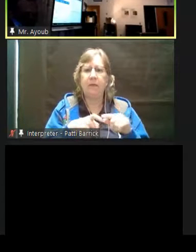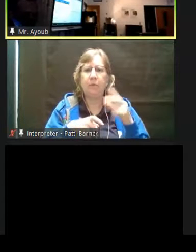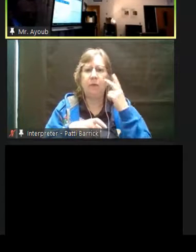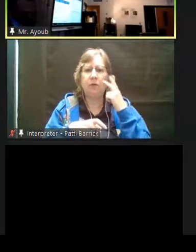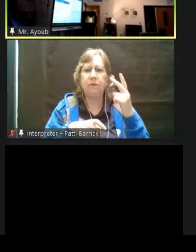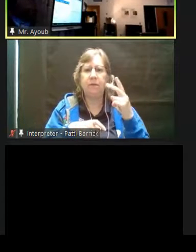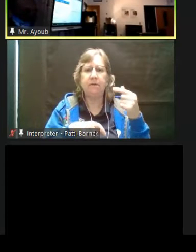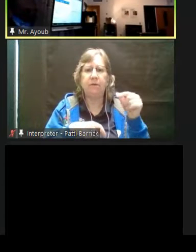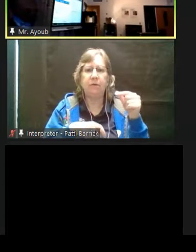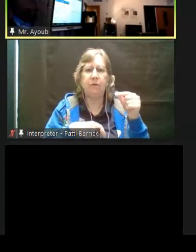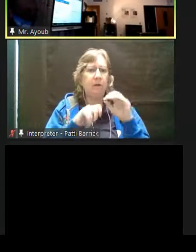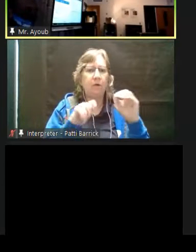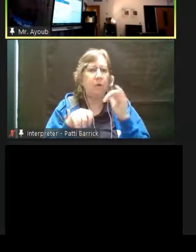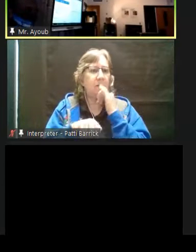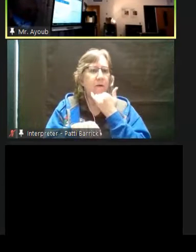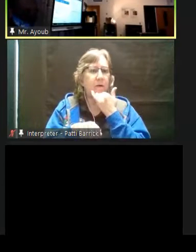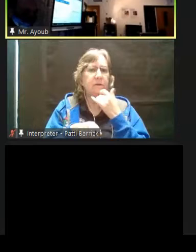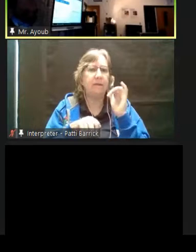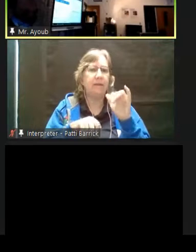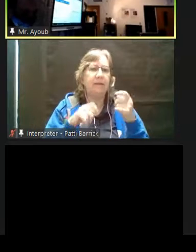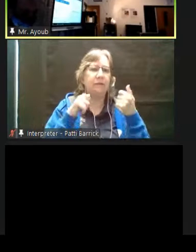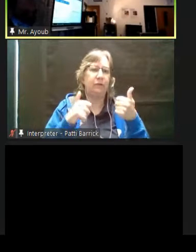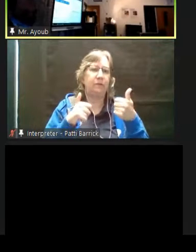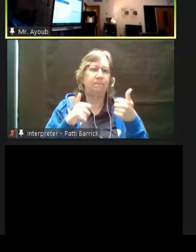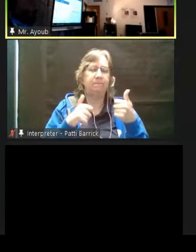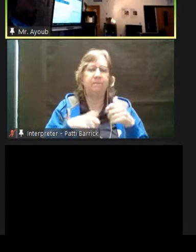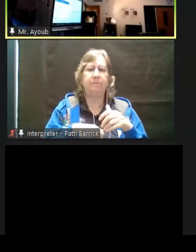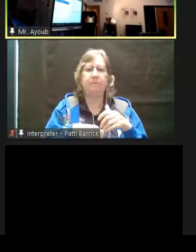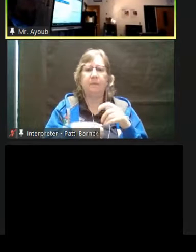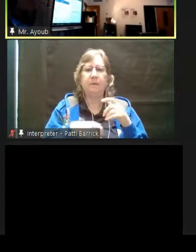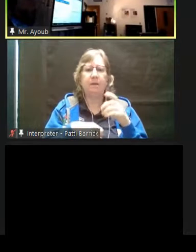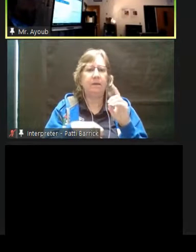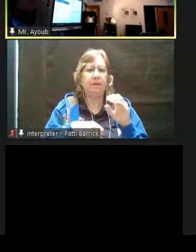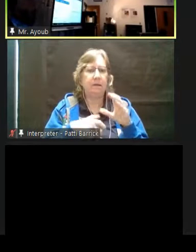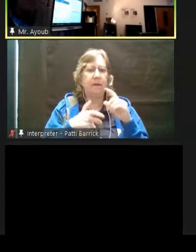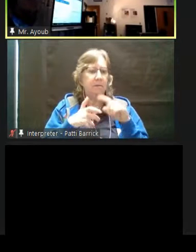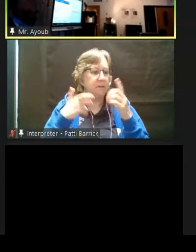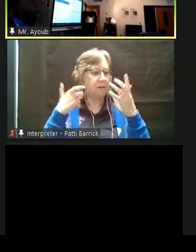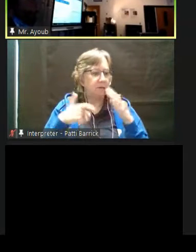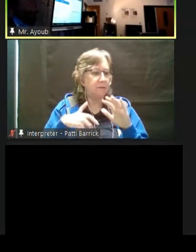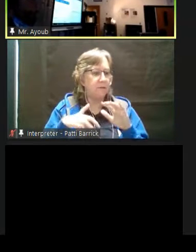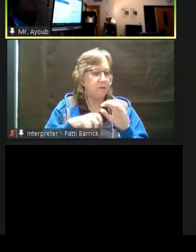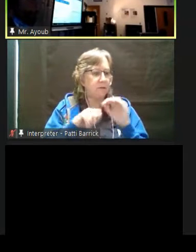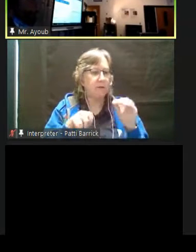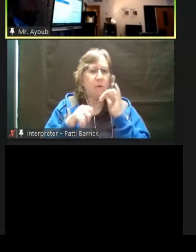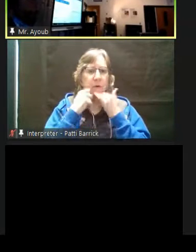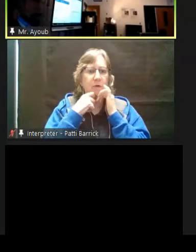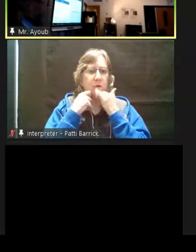this in green, green means good, right? Or go? We're good. Document check completed, no errors or warning to show.